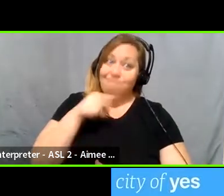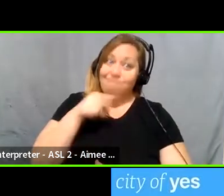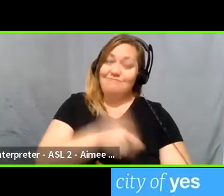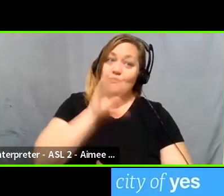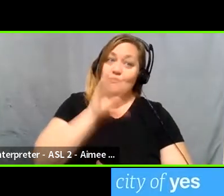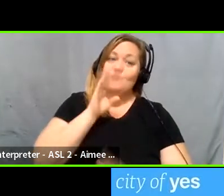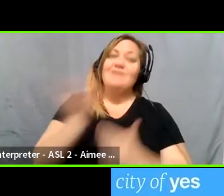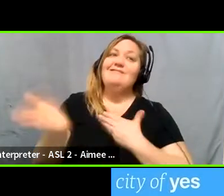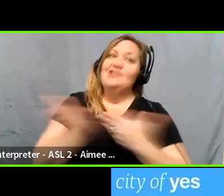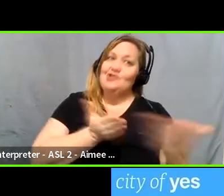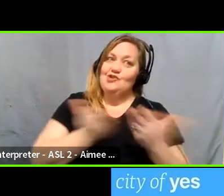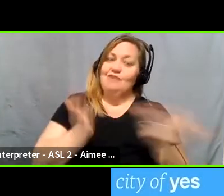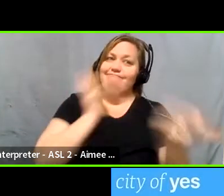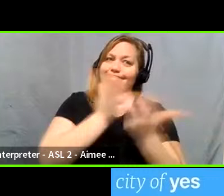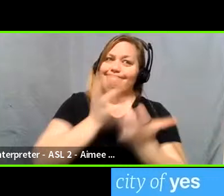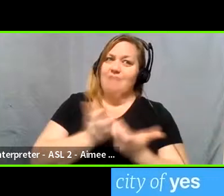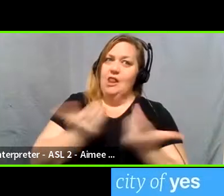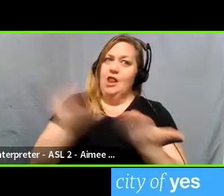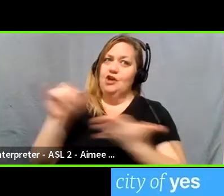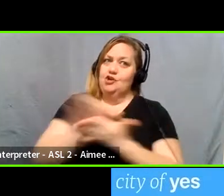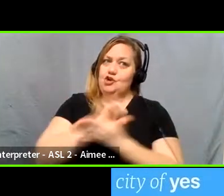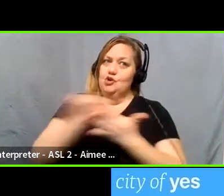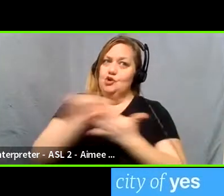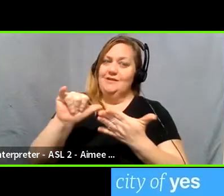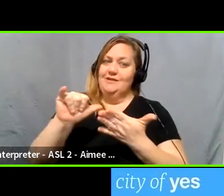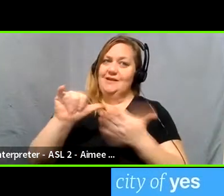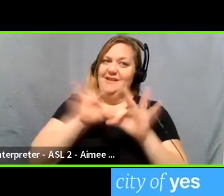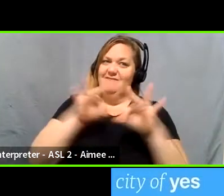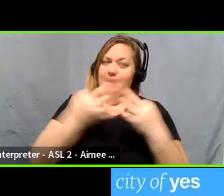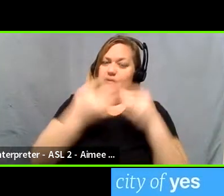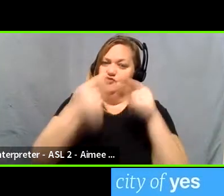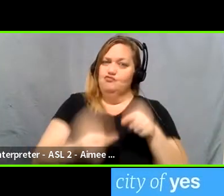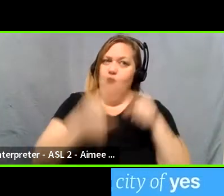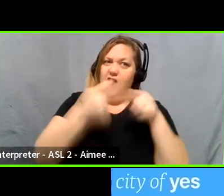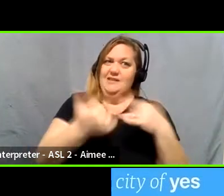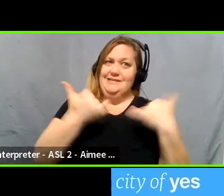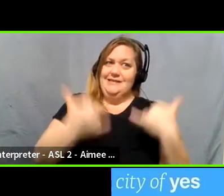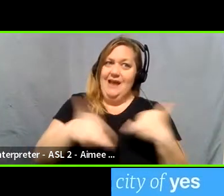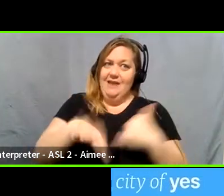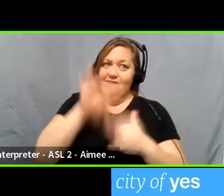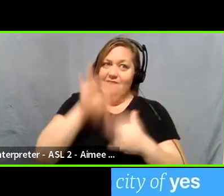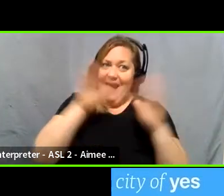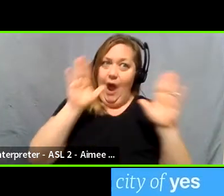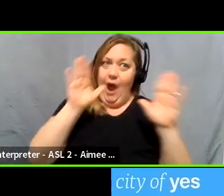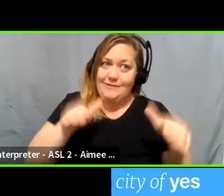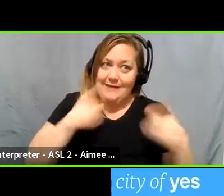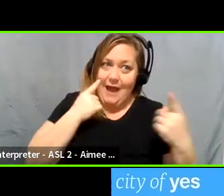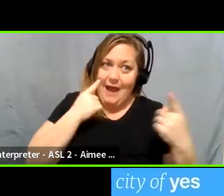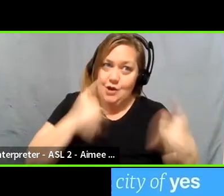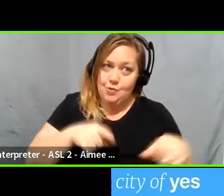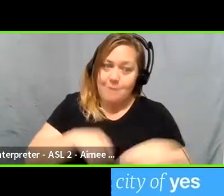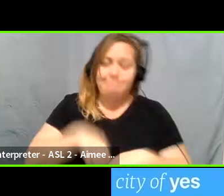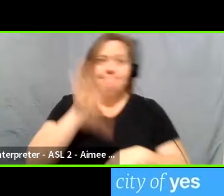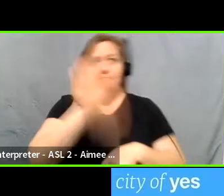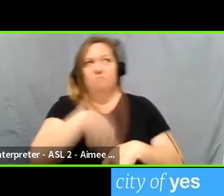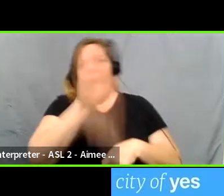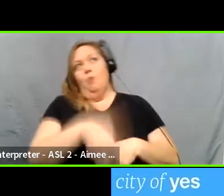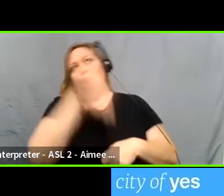serve, um, a lot of New York city families that are struggling on the housing market today. So we agree with you. One more question, John.